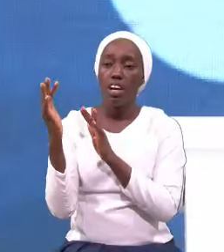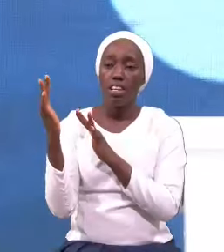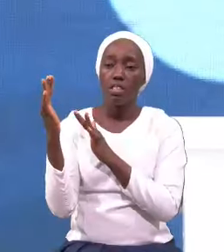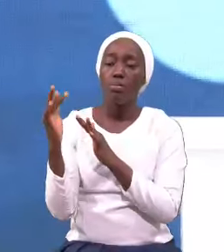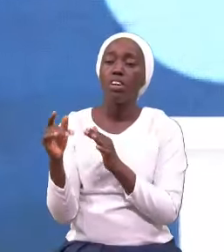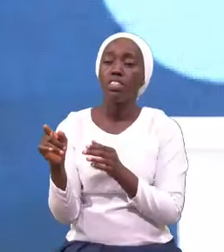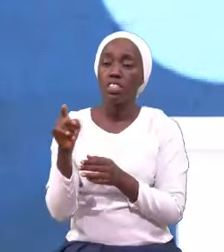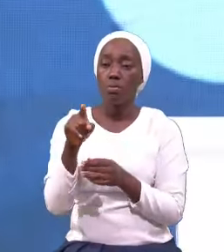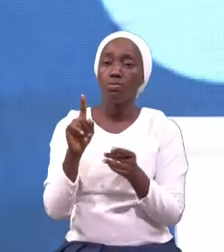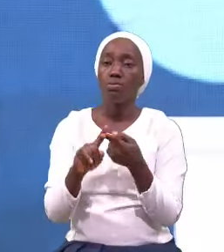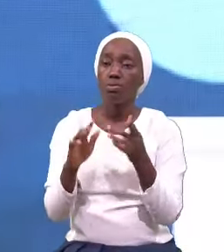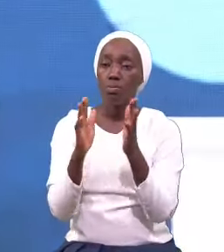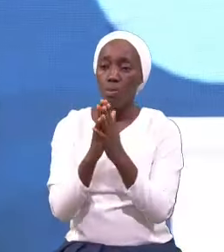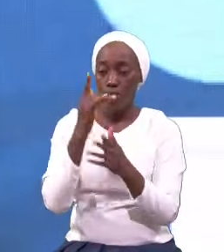sick.